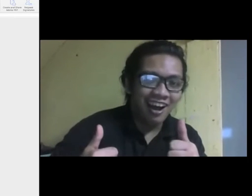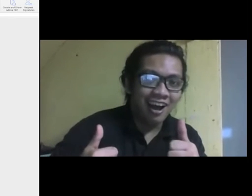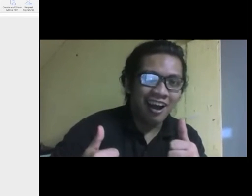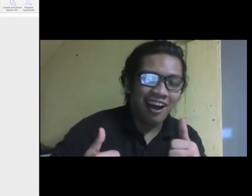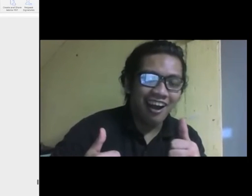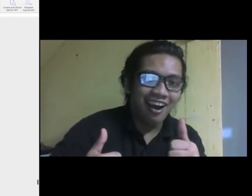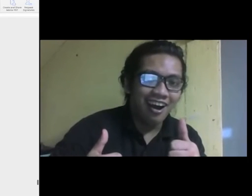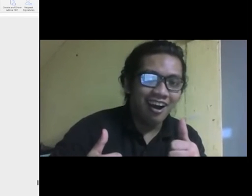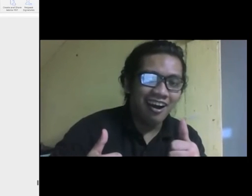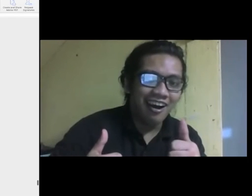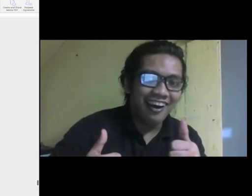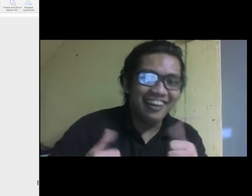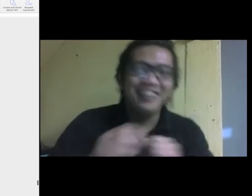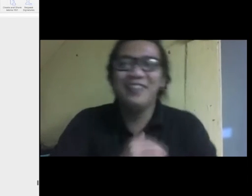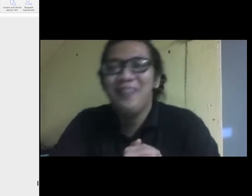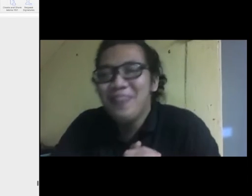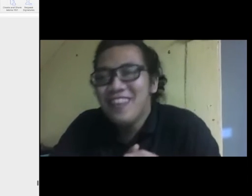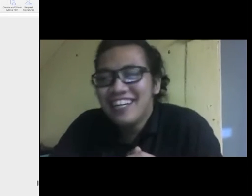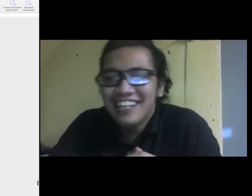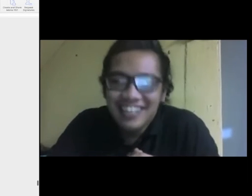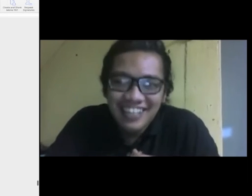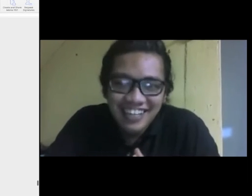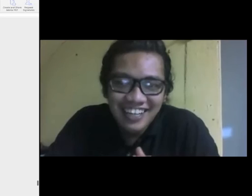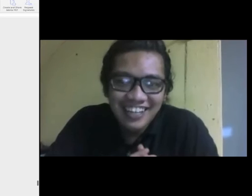Go ahead, Nat. Go ahead.